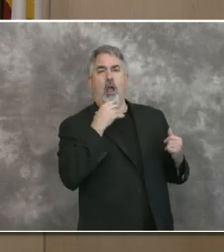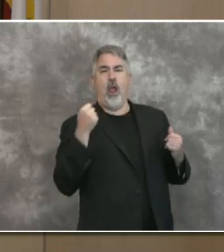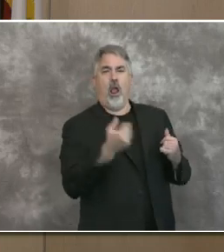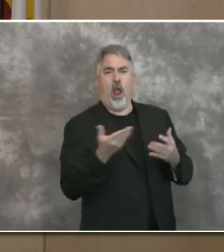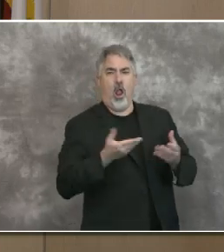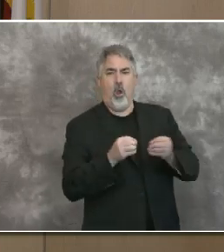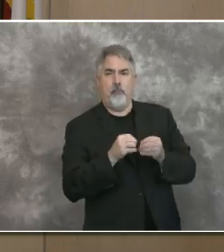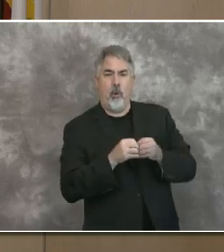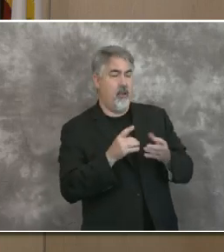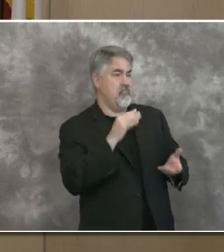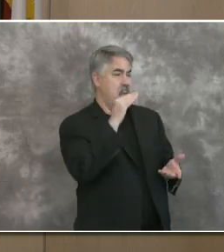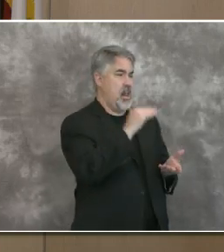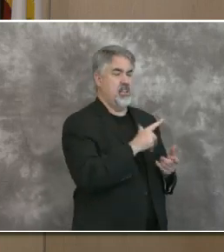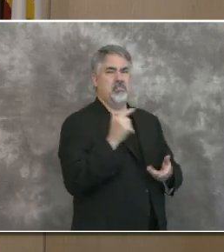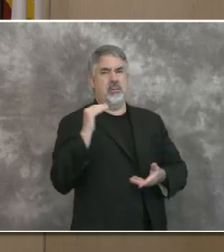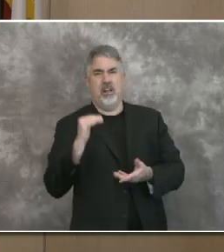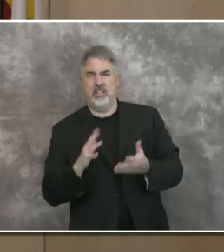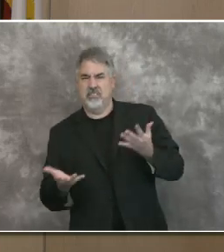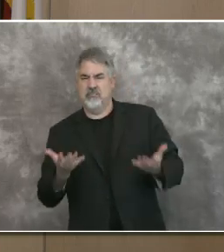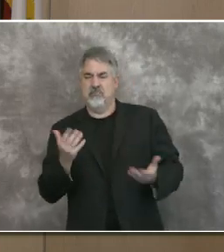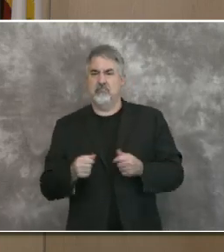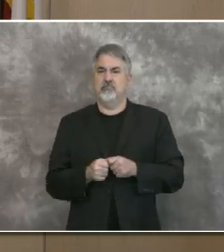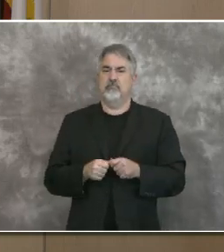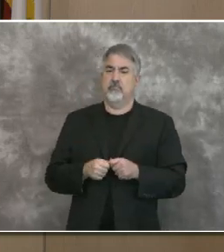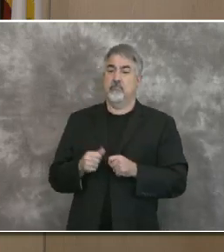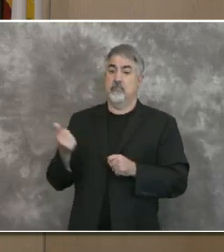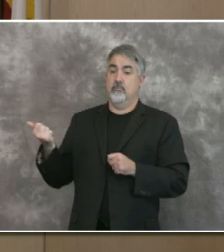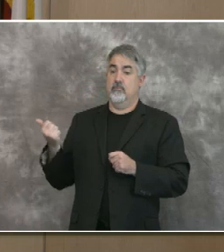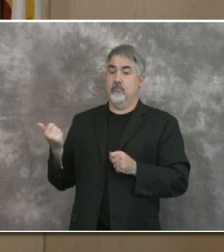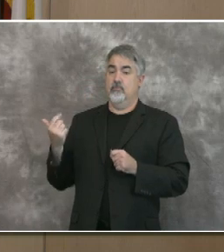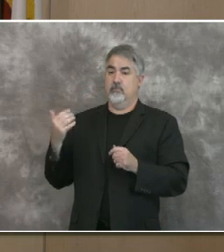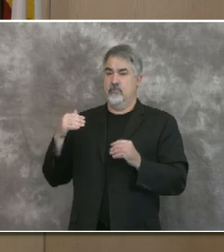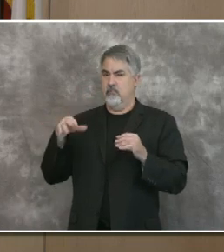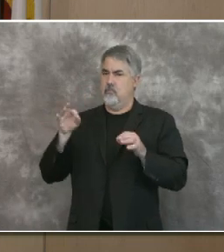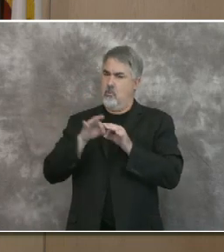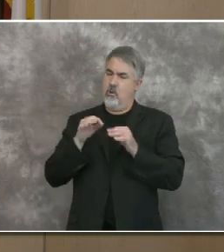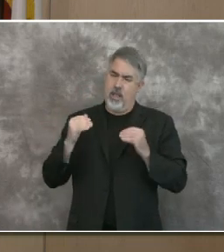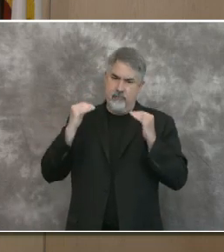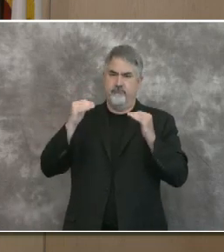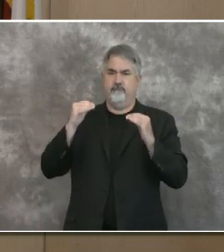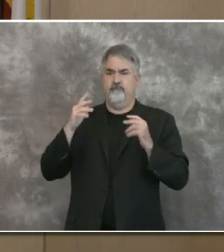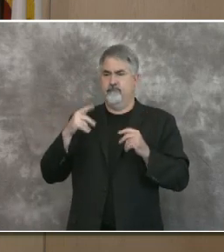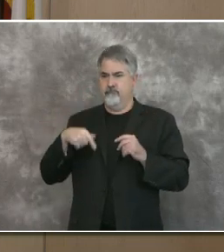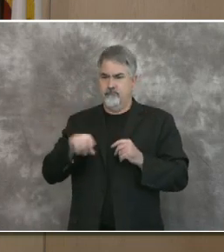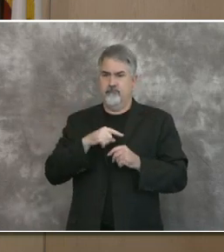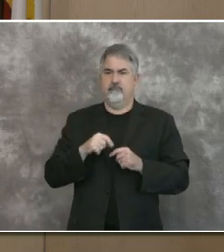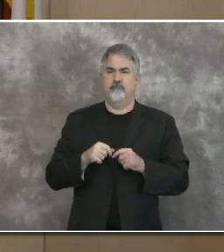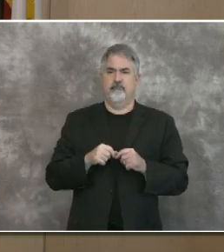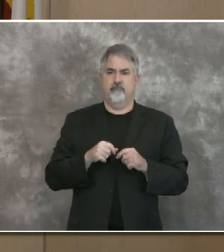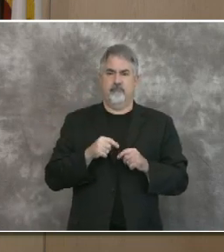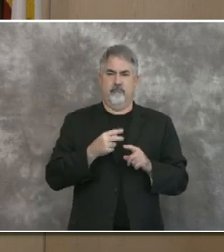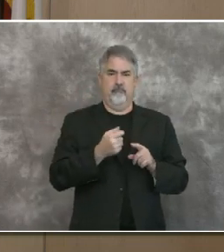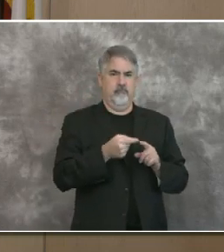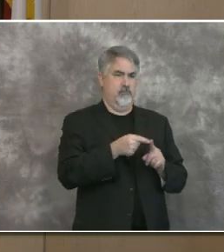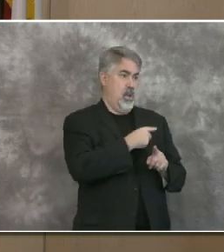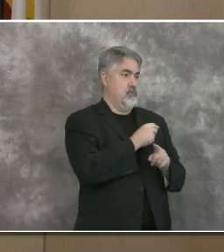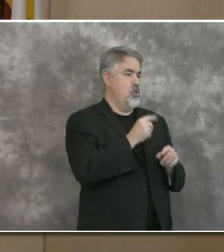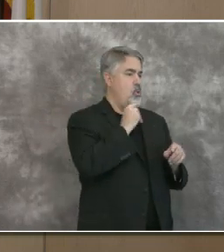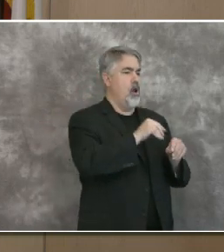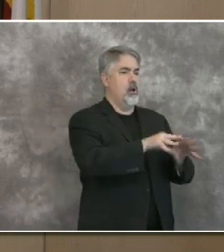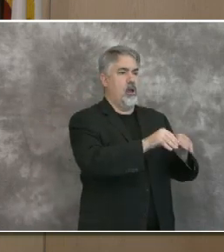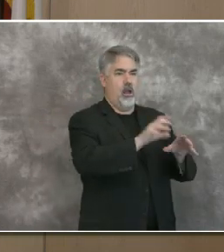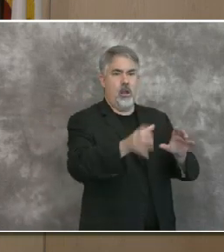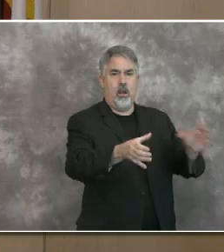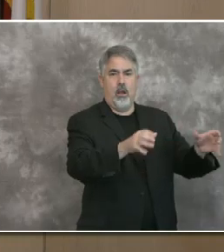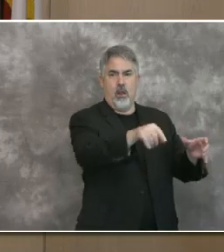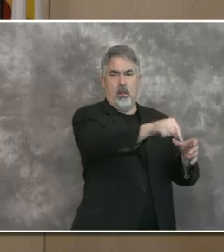are also doing high-level contact tracing associated with outbreaks. So those are the two major categories: